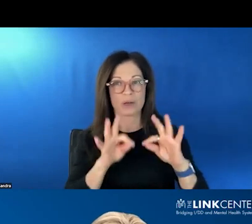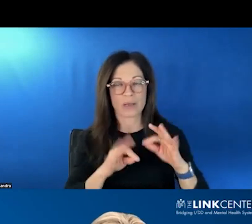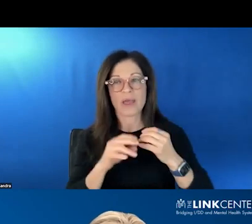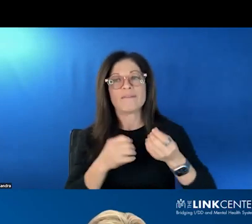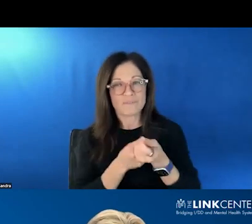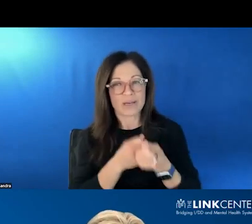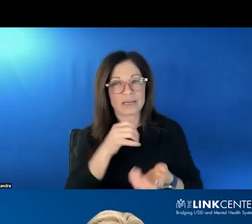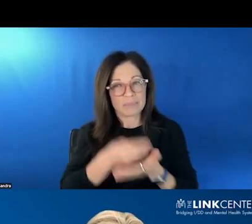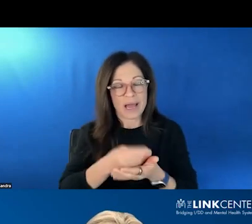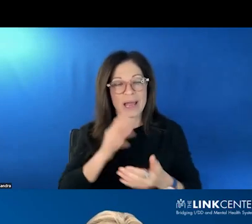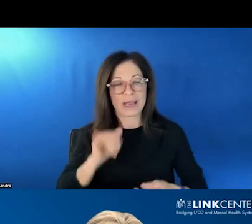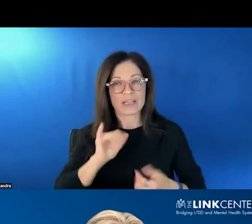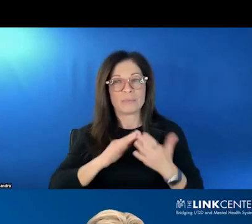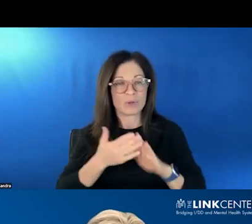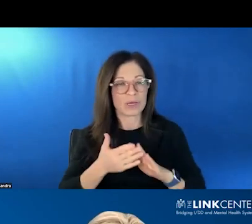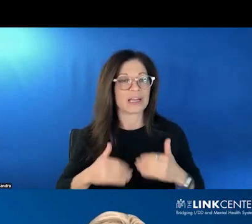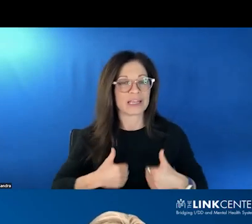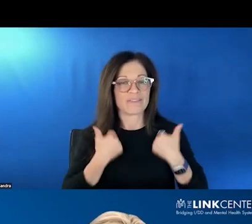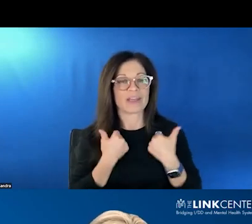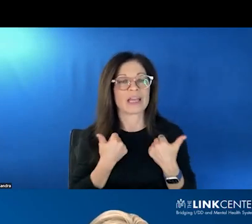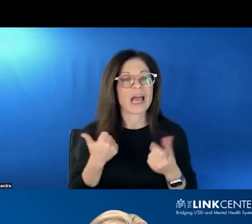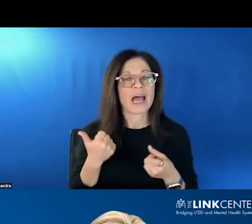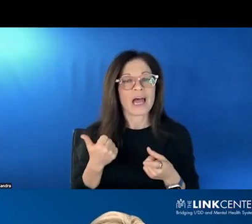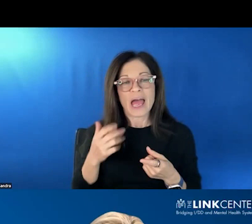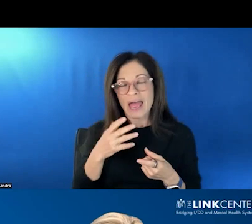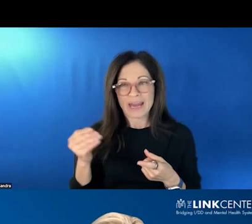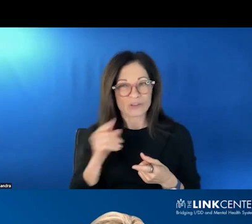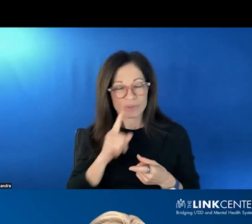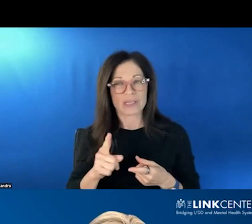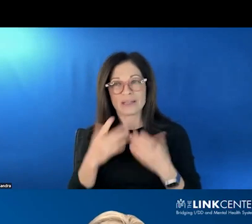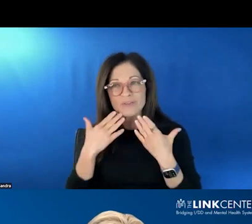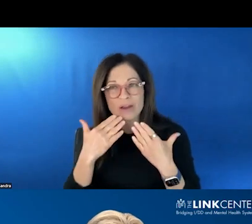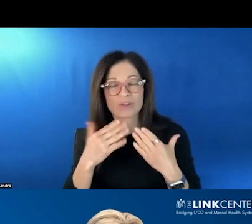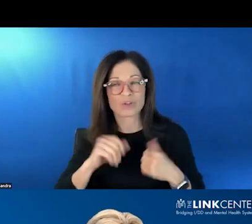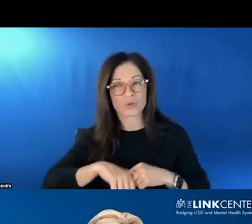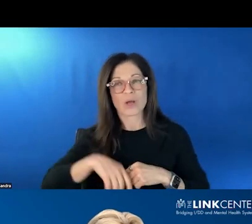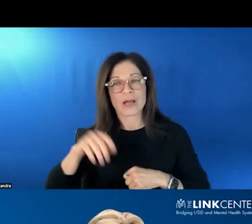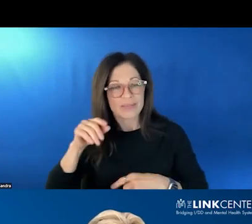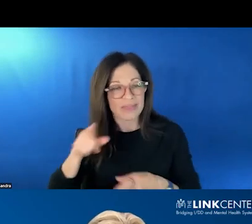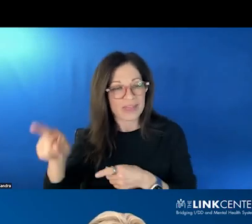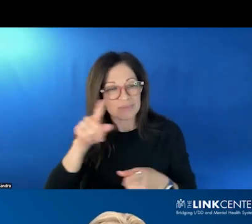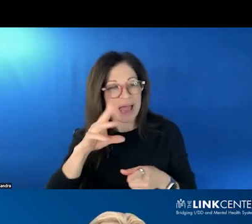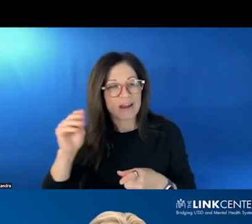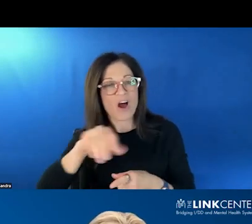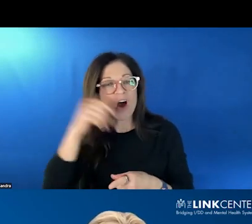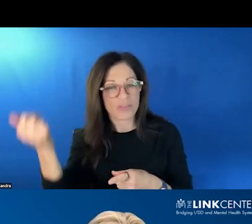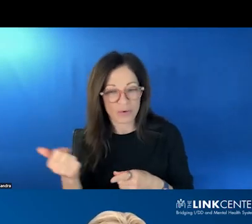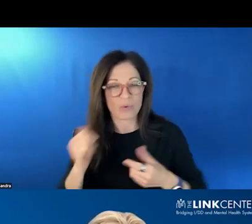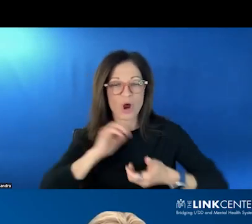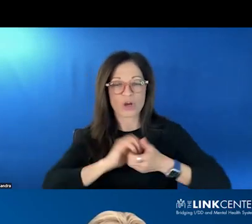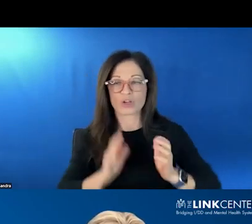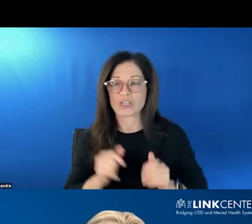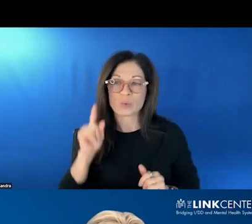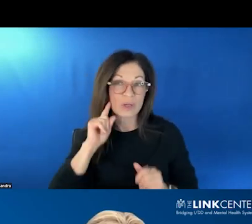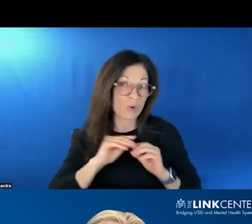and so it's with a great deal of gratitude to ACL and other federal partners that you'll hear about in a bit, that we're able to really